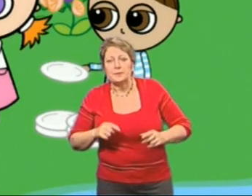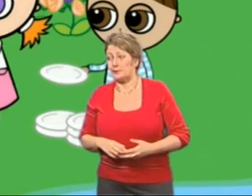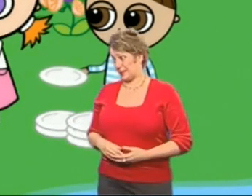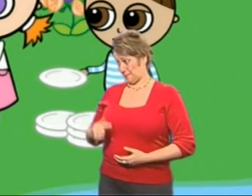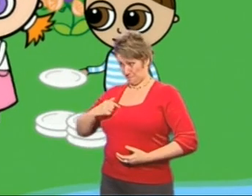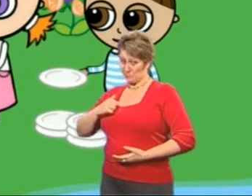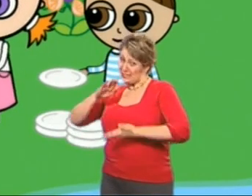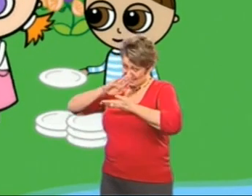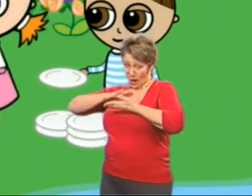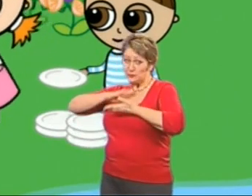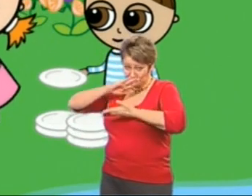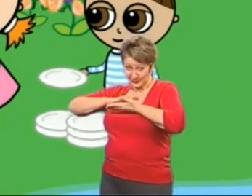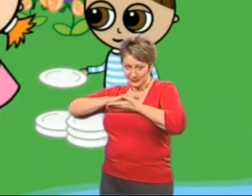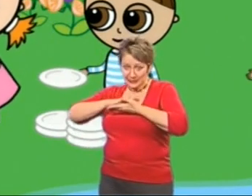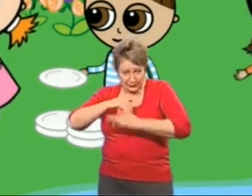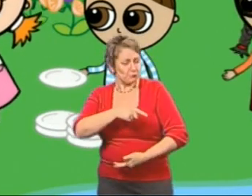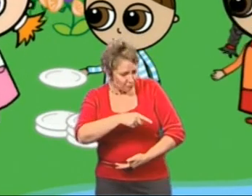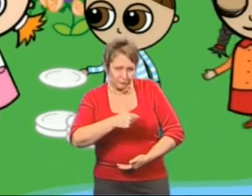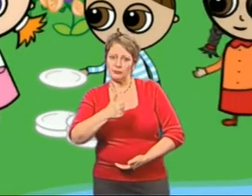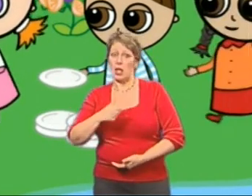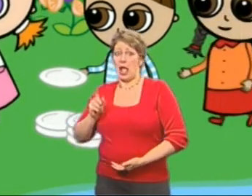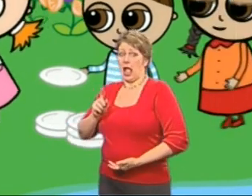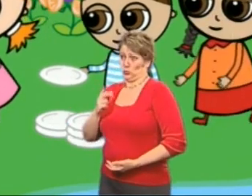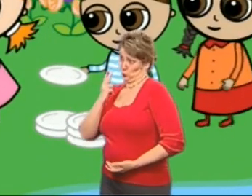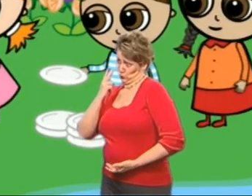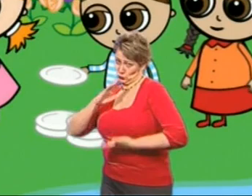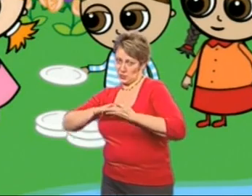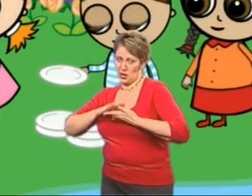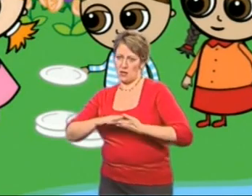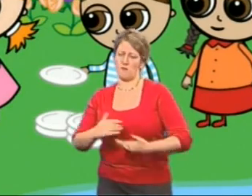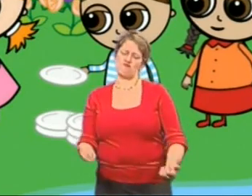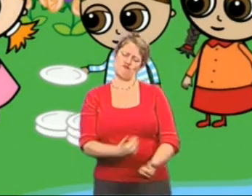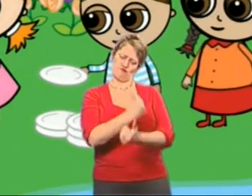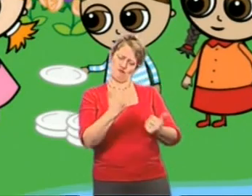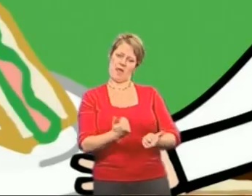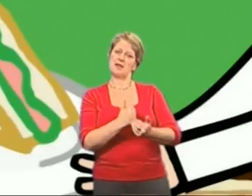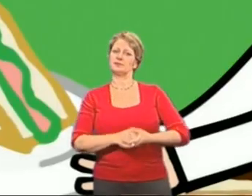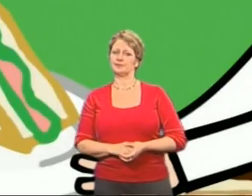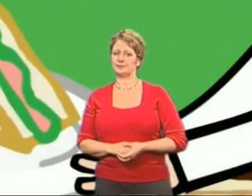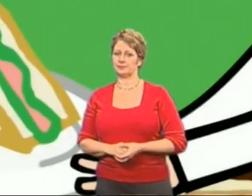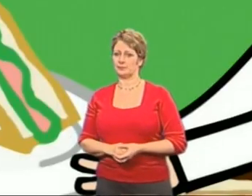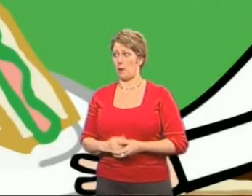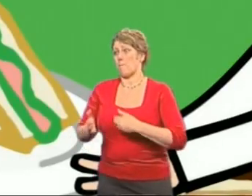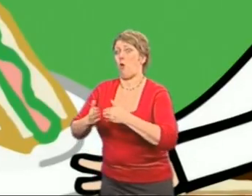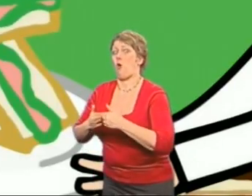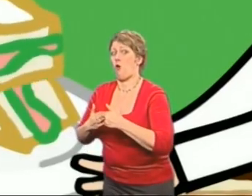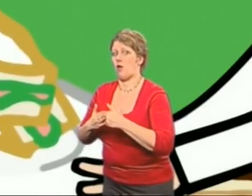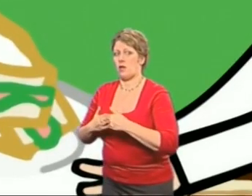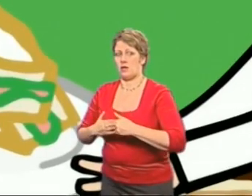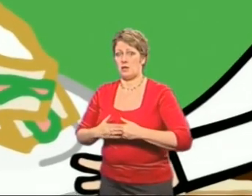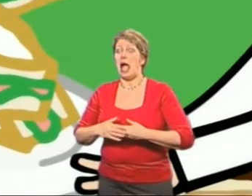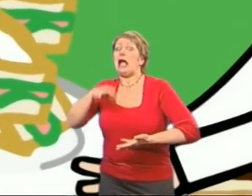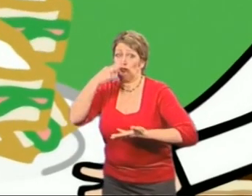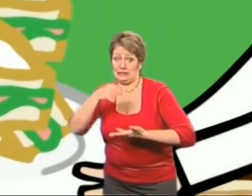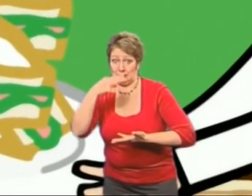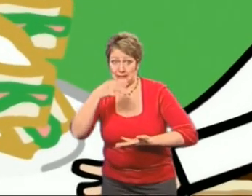have a sandwich? Sure. Can I have two? No problem. And a couple more. And